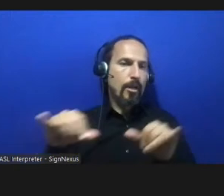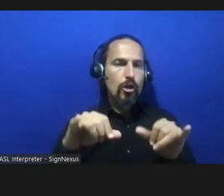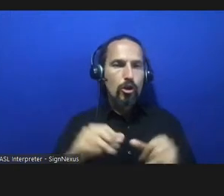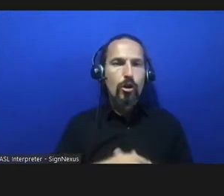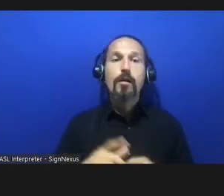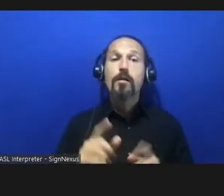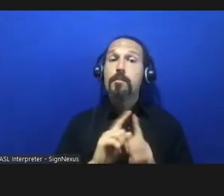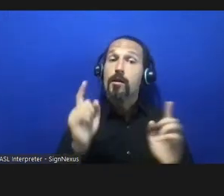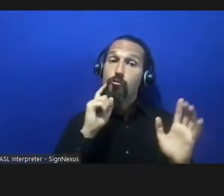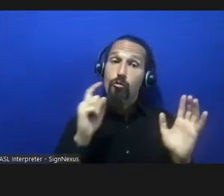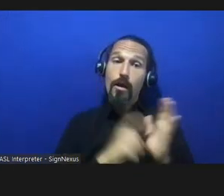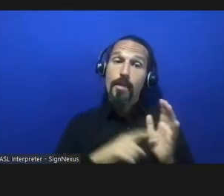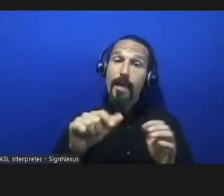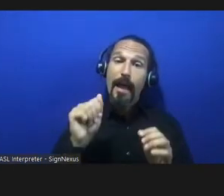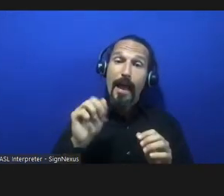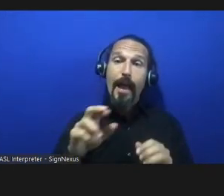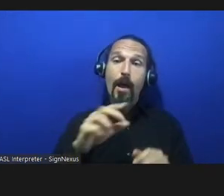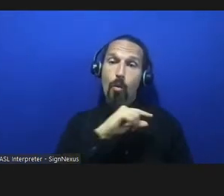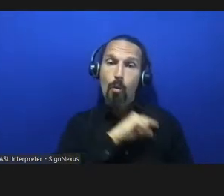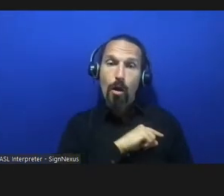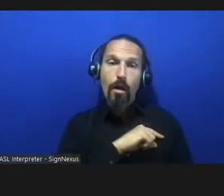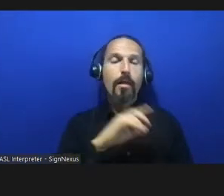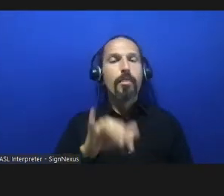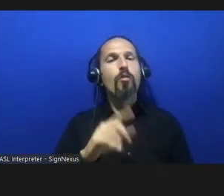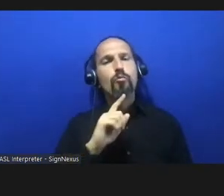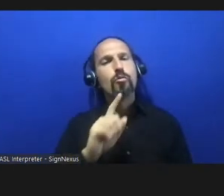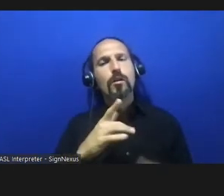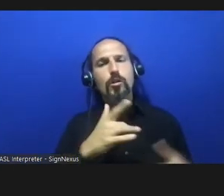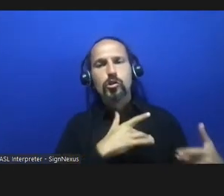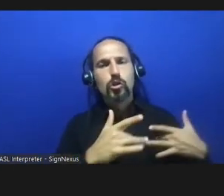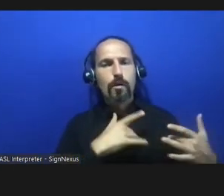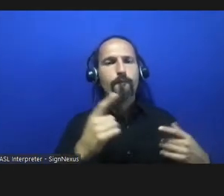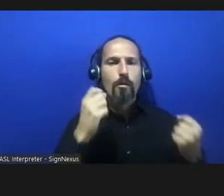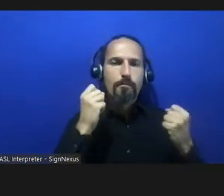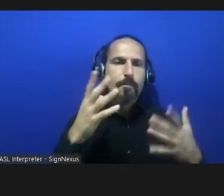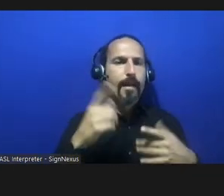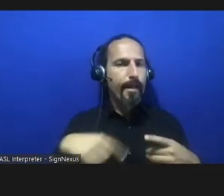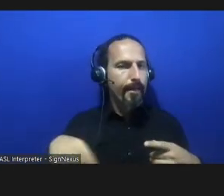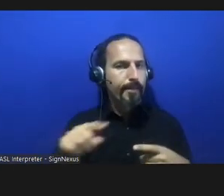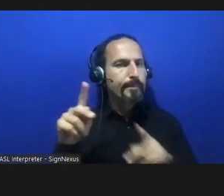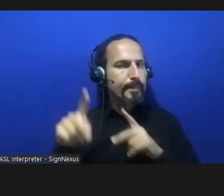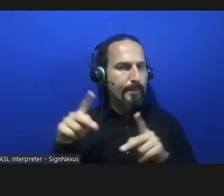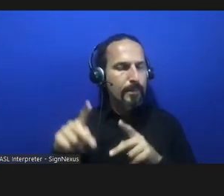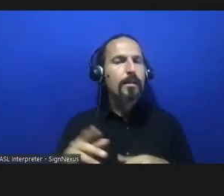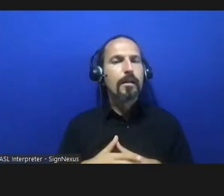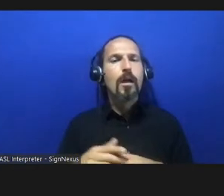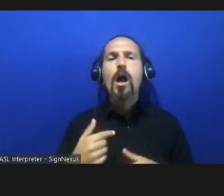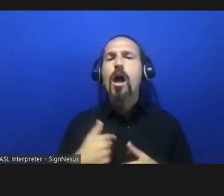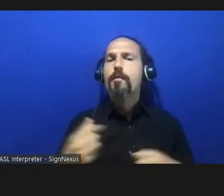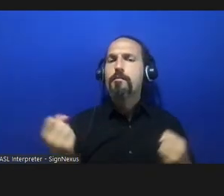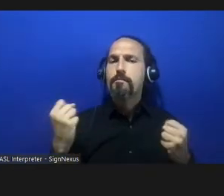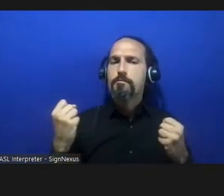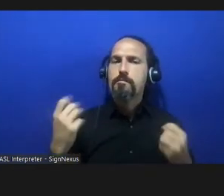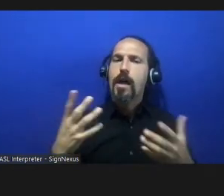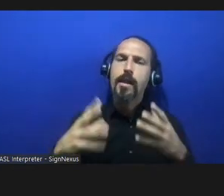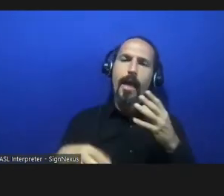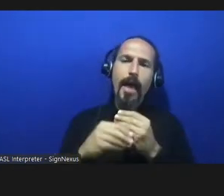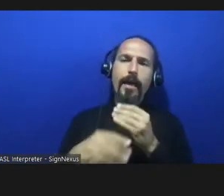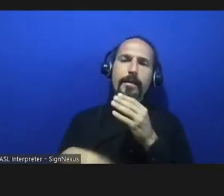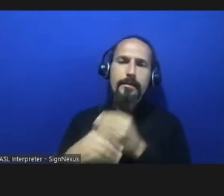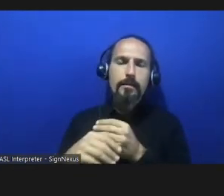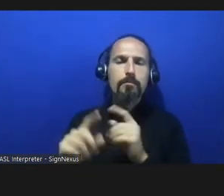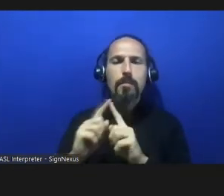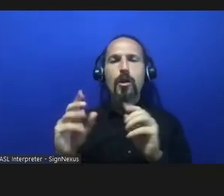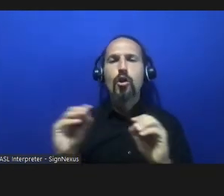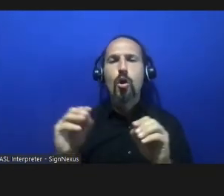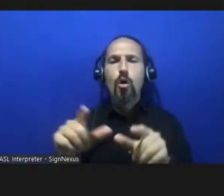recognizing that air quality is of great concern to many constituents we have several enhancements though there were no local